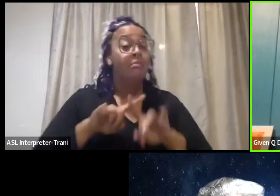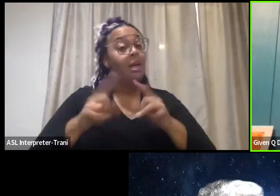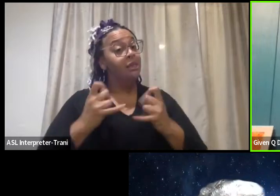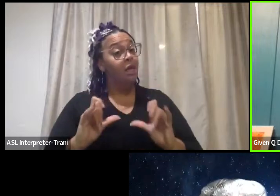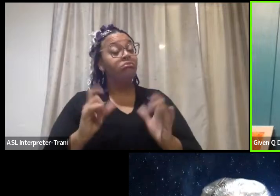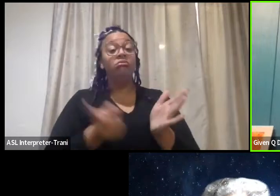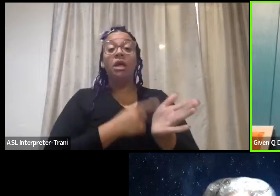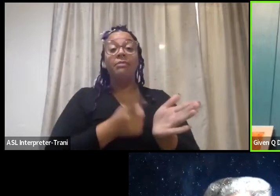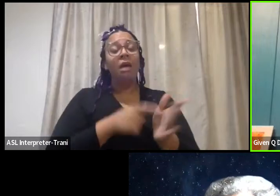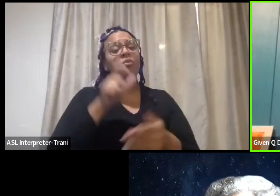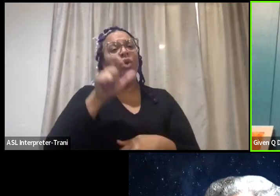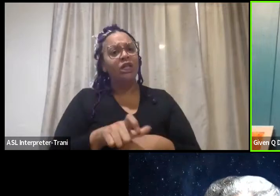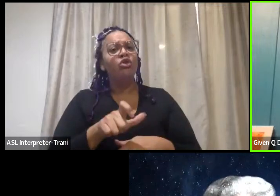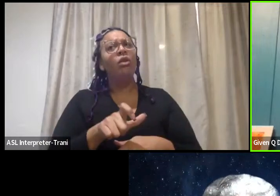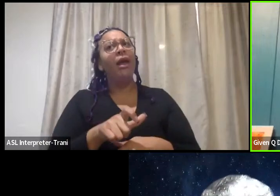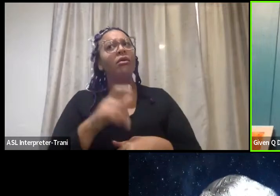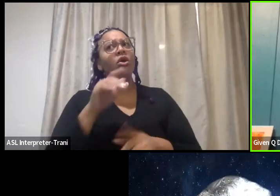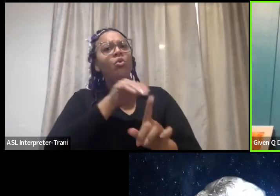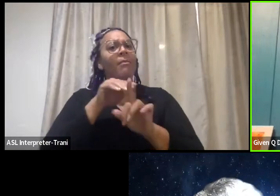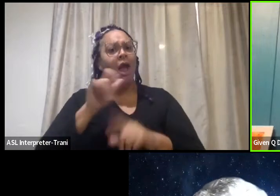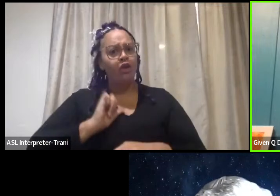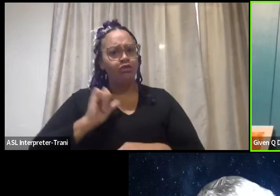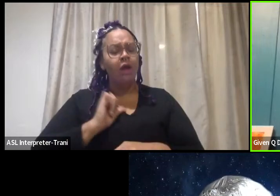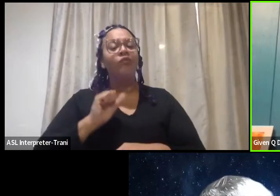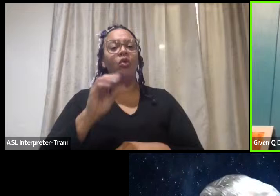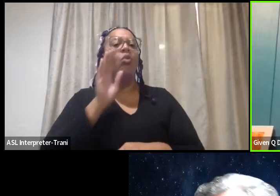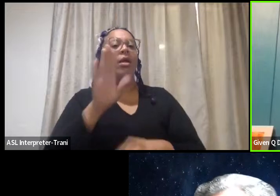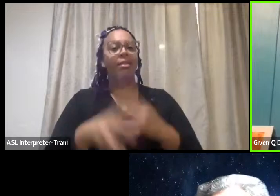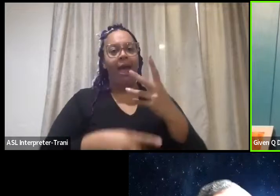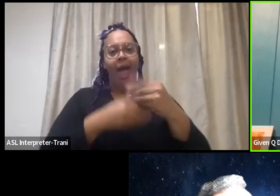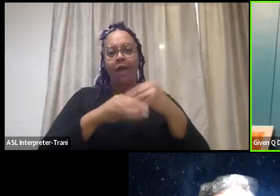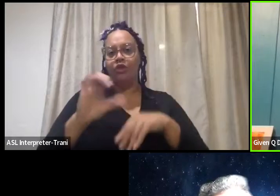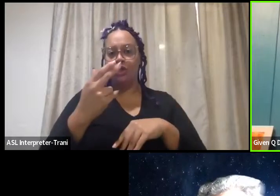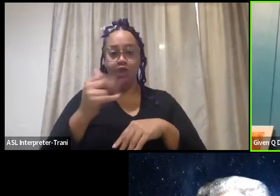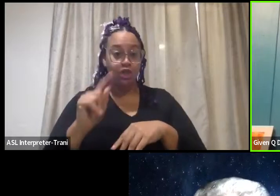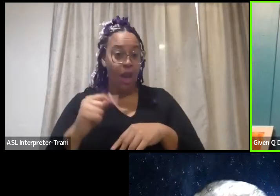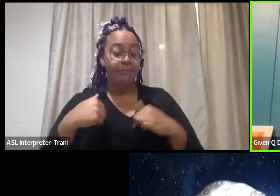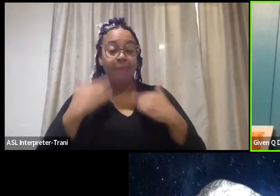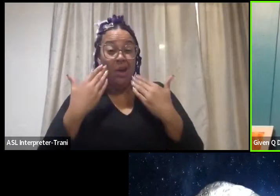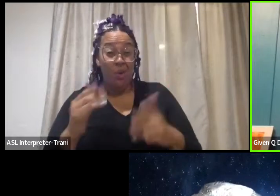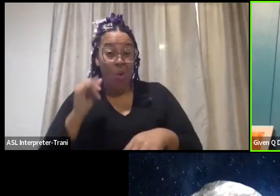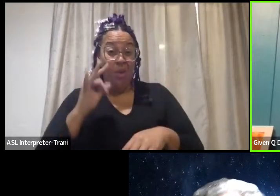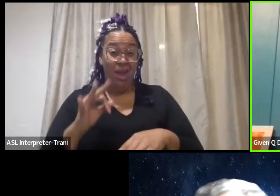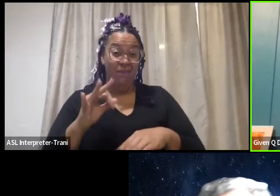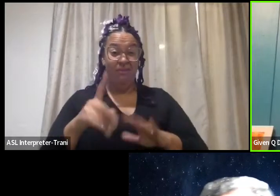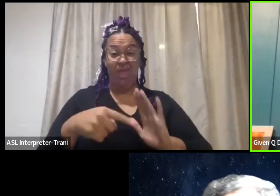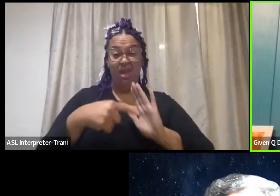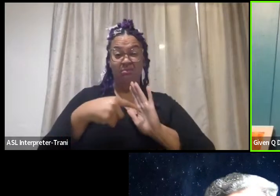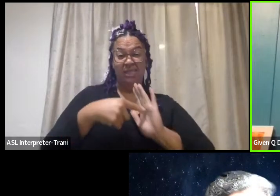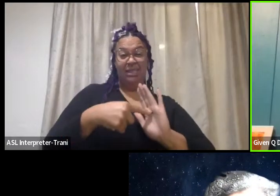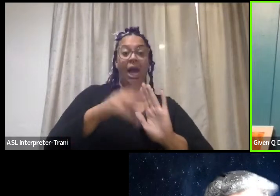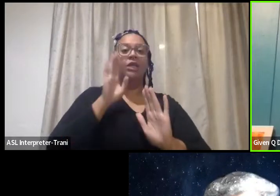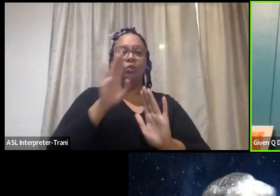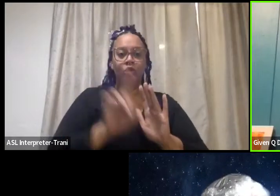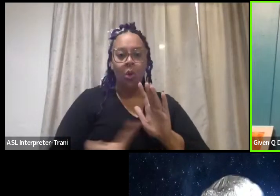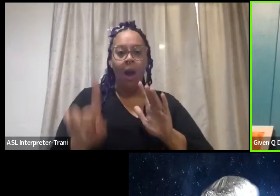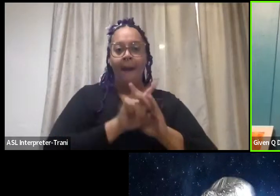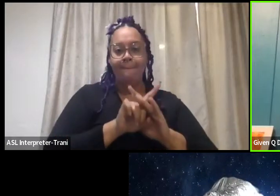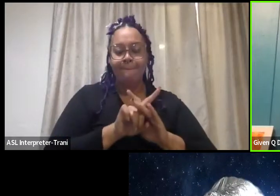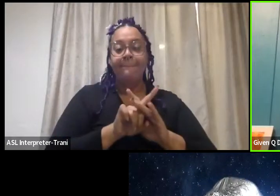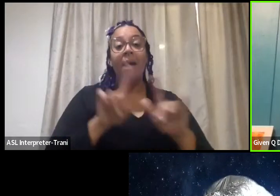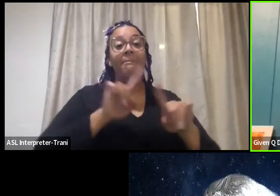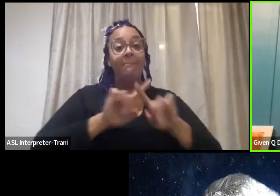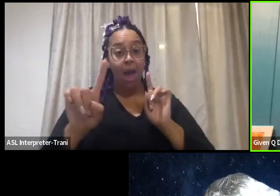sometimes we need a refresh. So I'm going to try to put this in the chat. I don't know if the astrological symbols will come through, but here